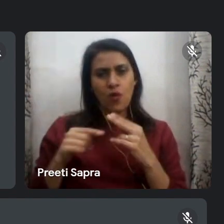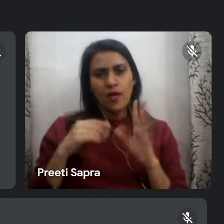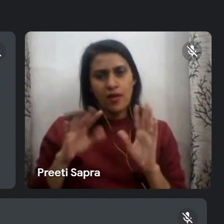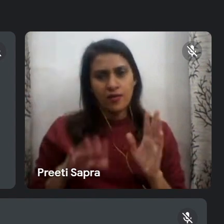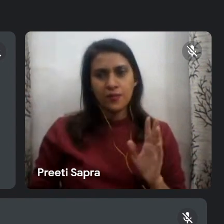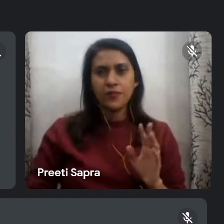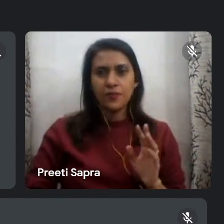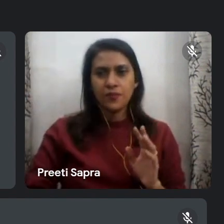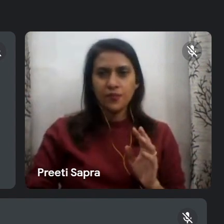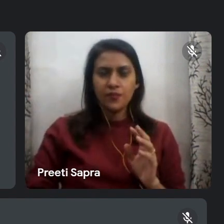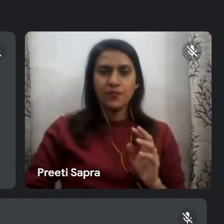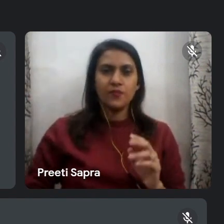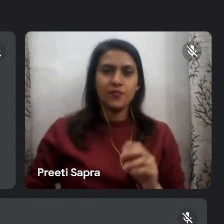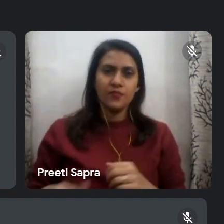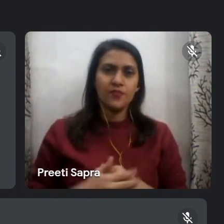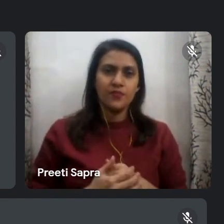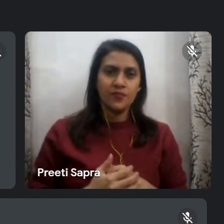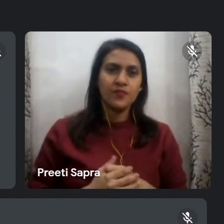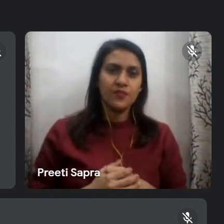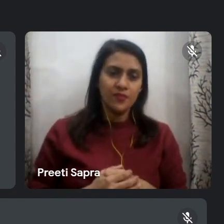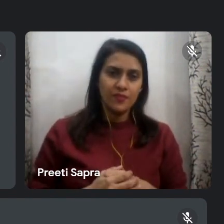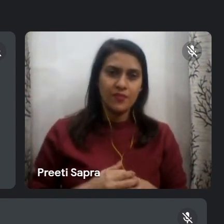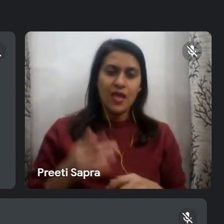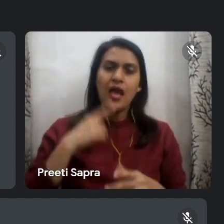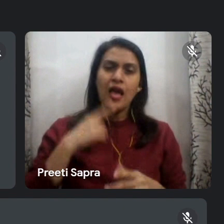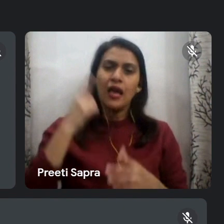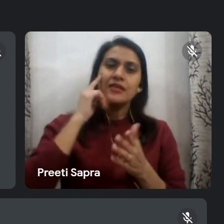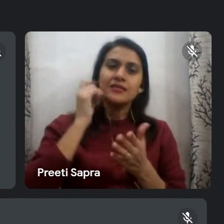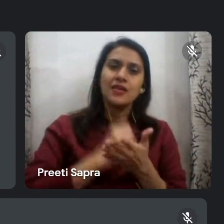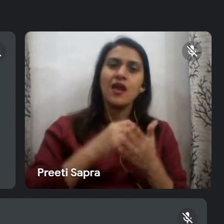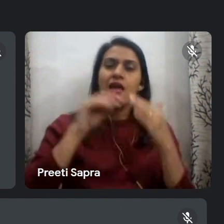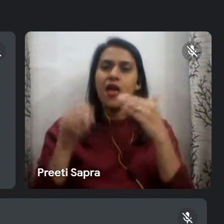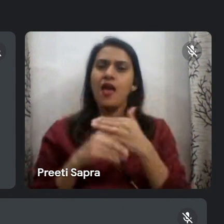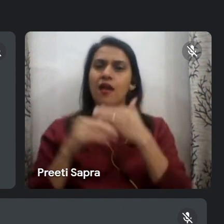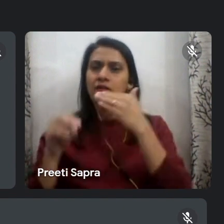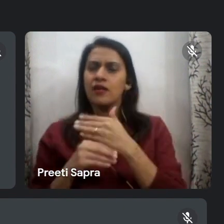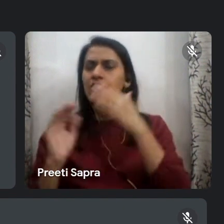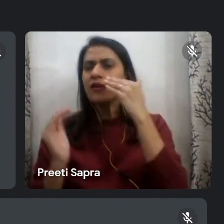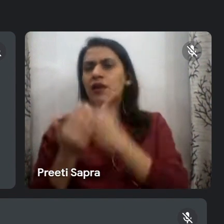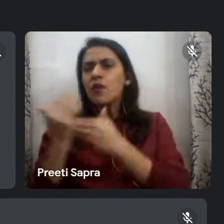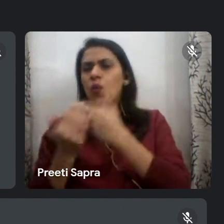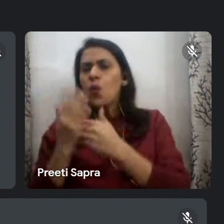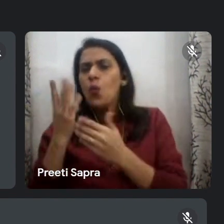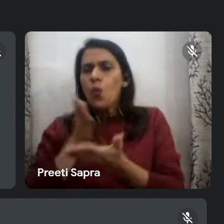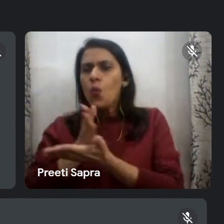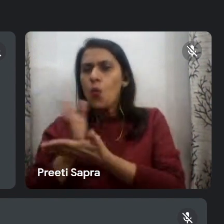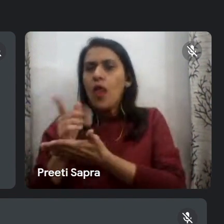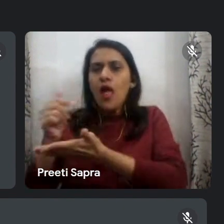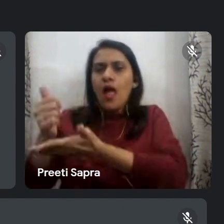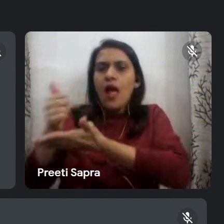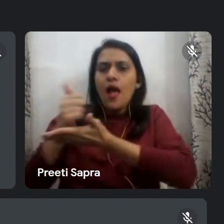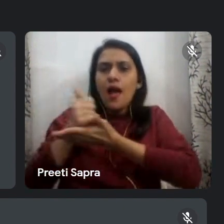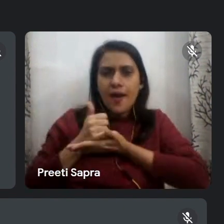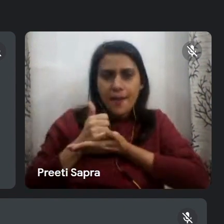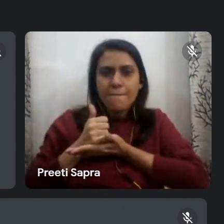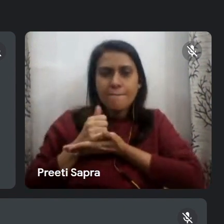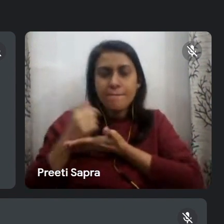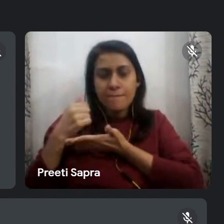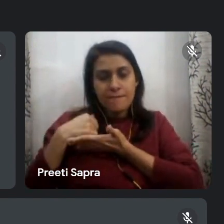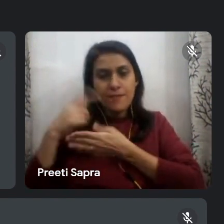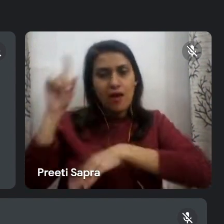through time, I started adding in hacks which really could help me get by my